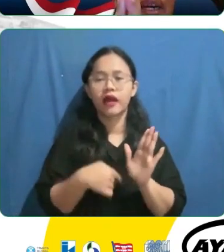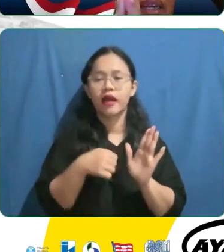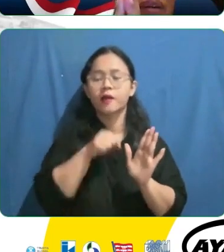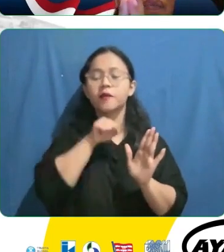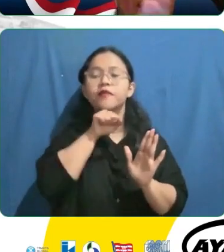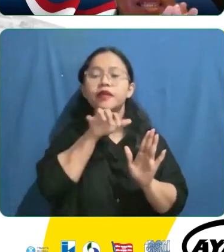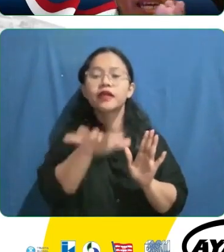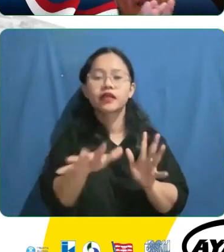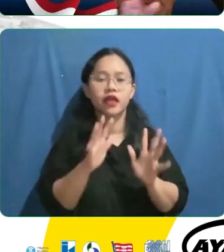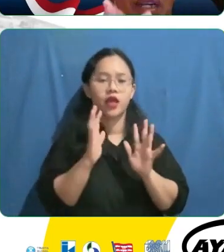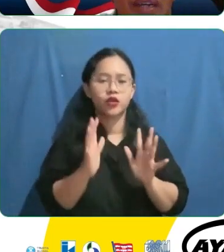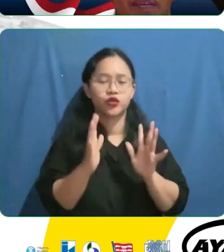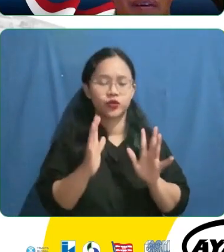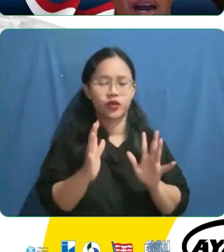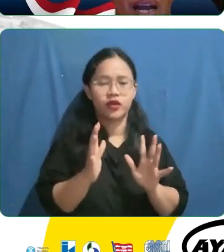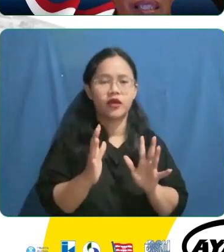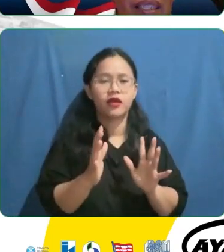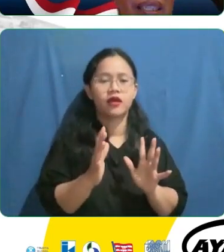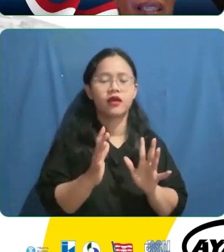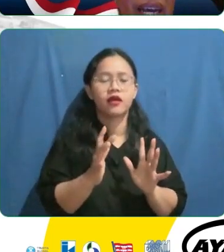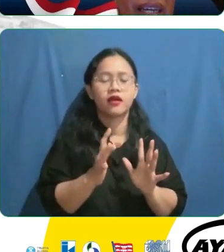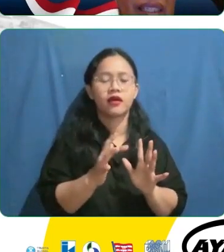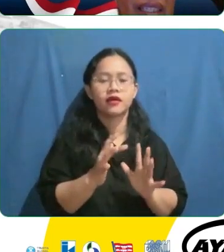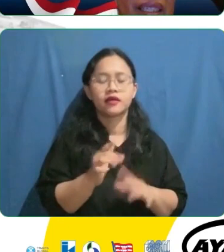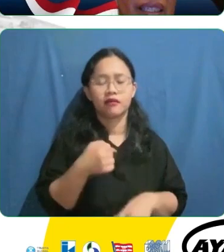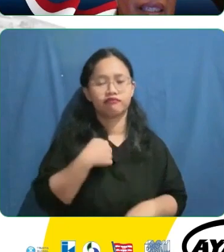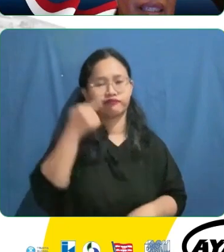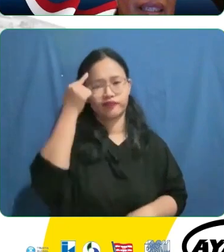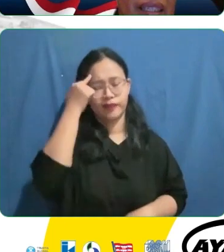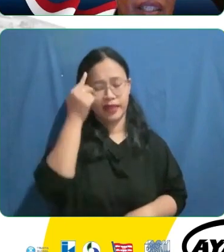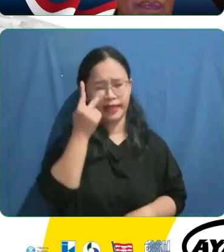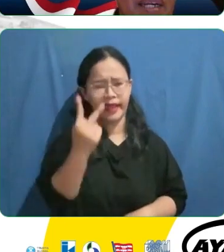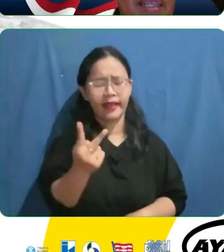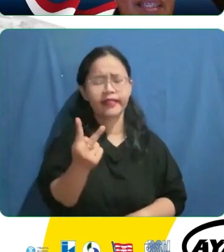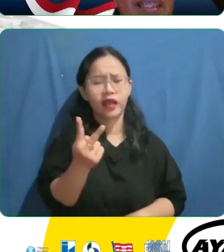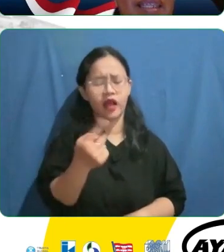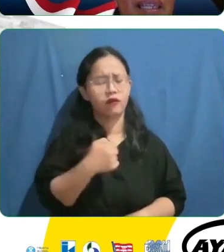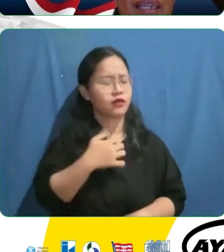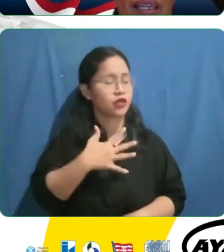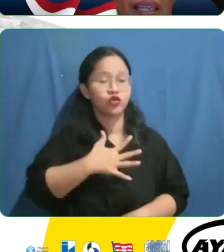very surprising actually for us in the health discipline.